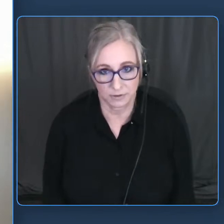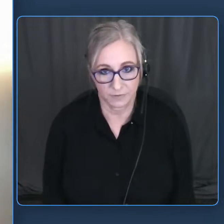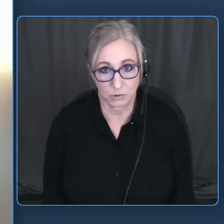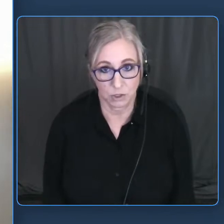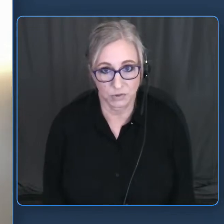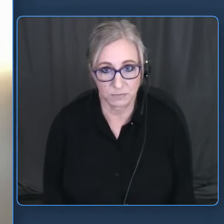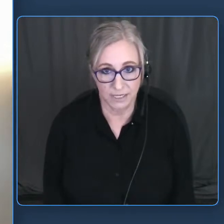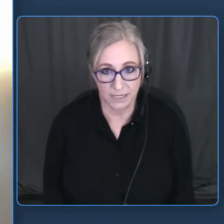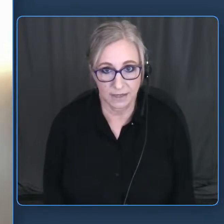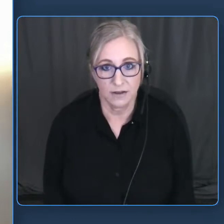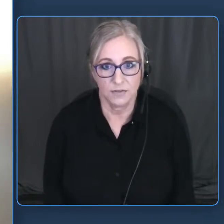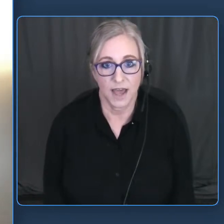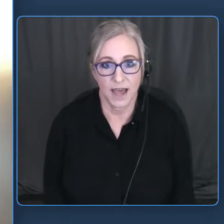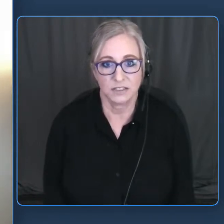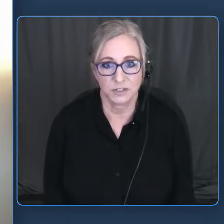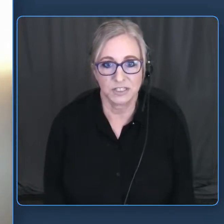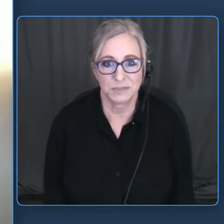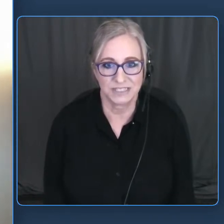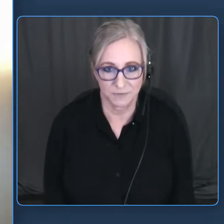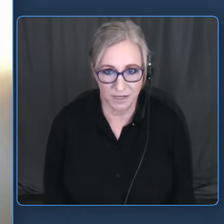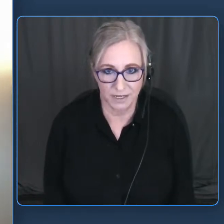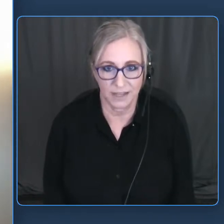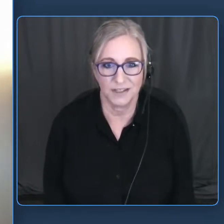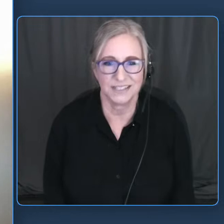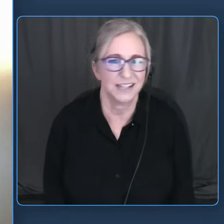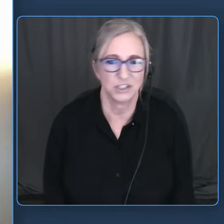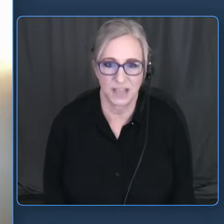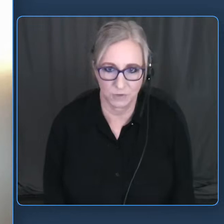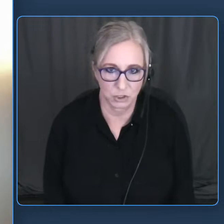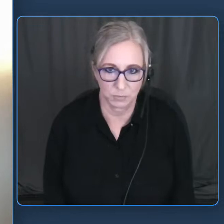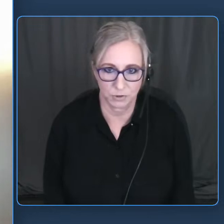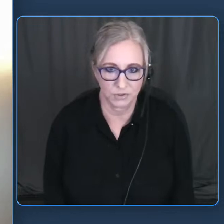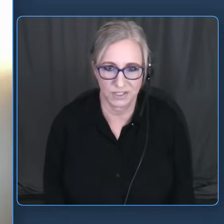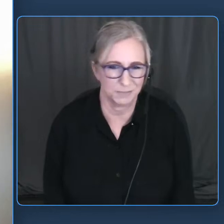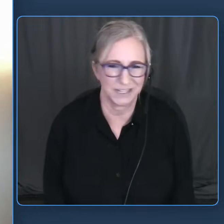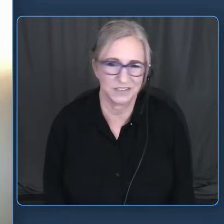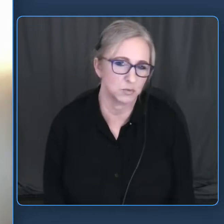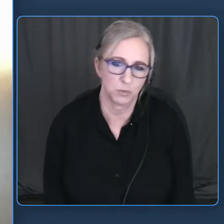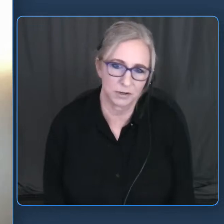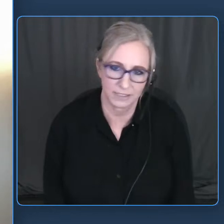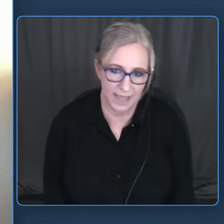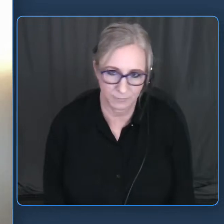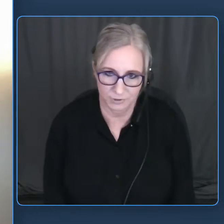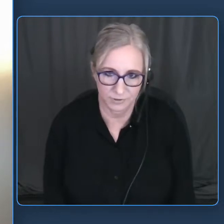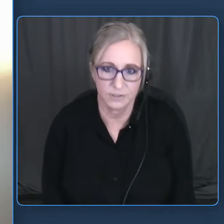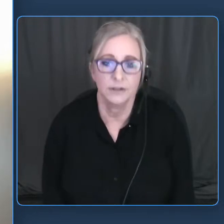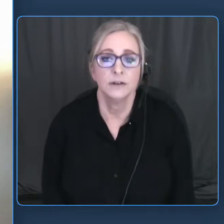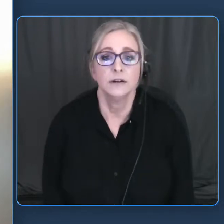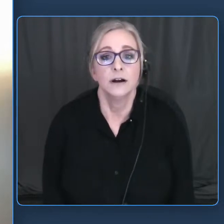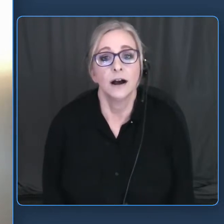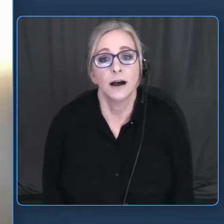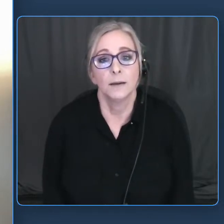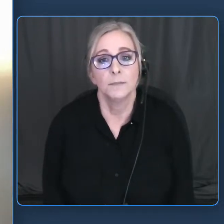that particular live show close to me, that is very specific, and they tend to just have interpreters because it's rarely